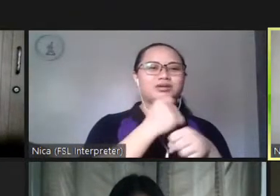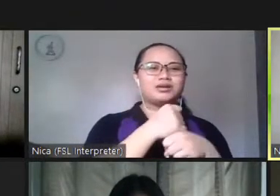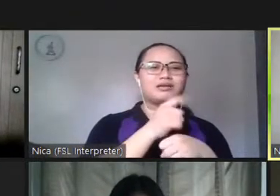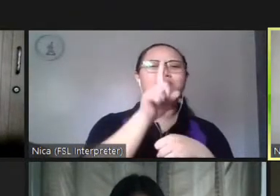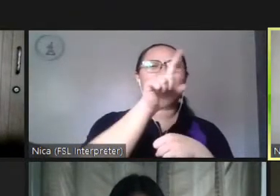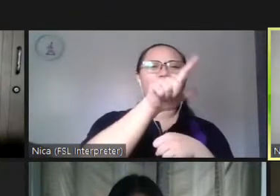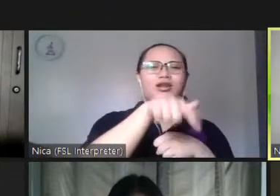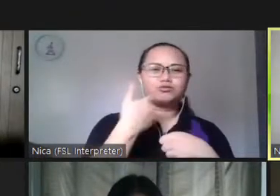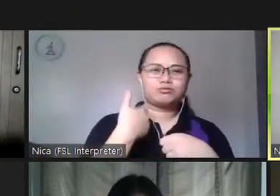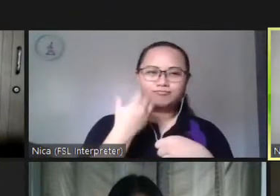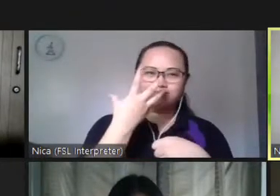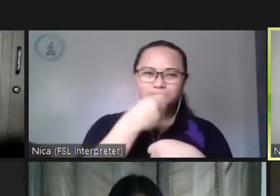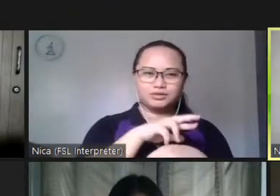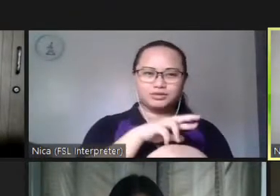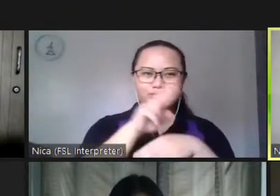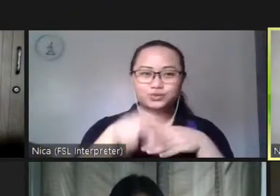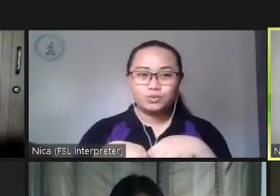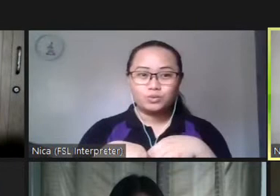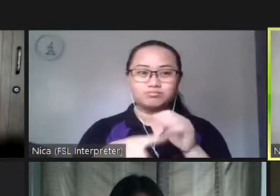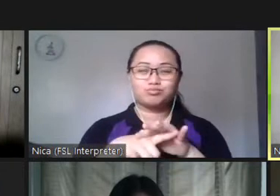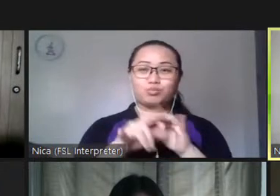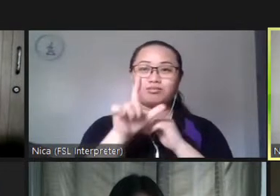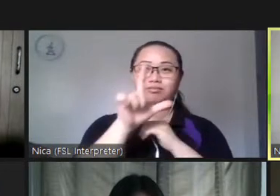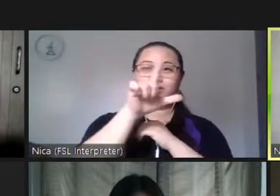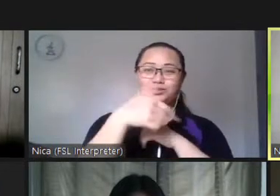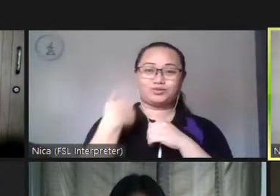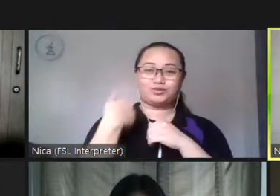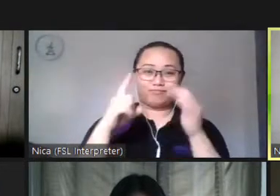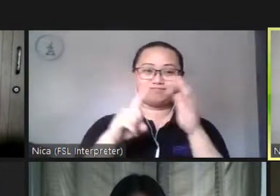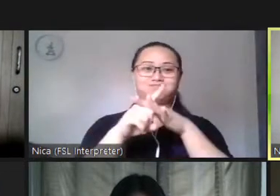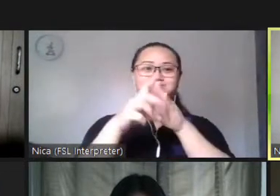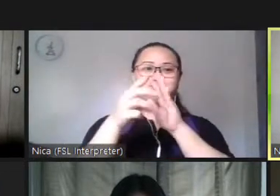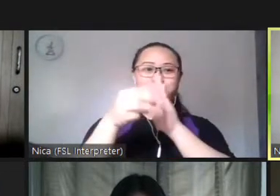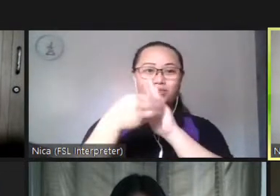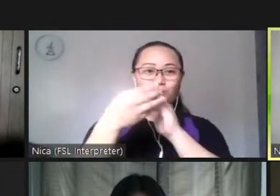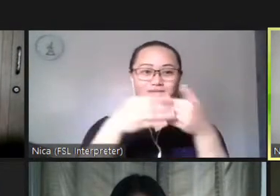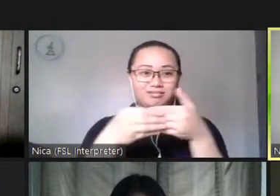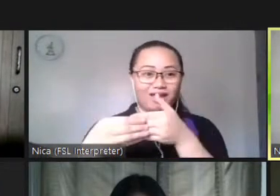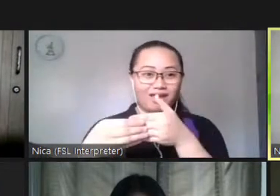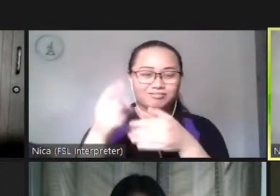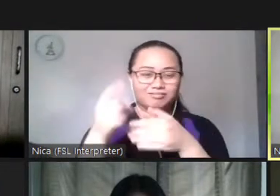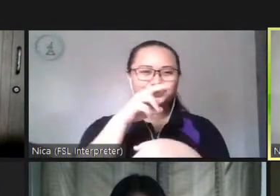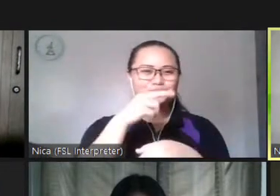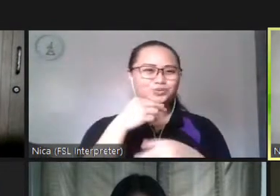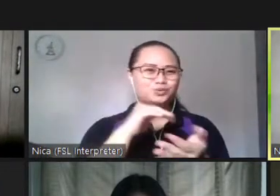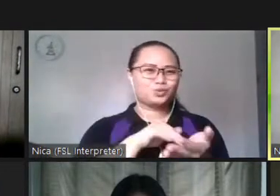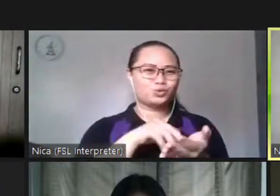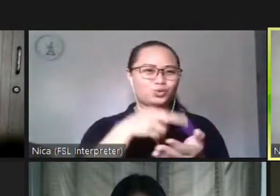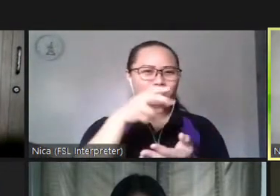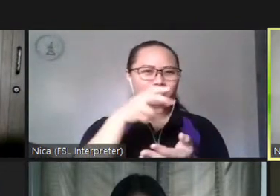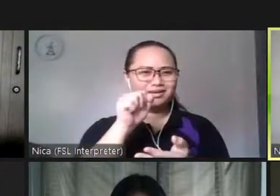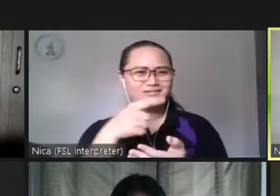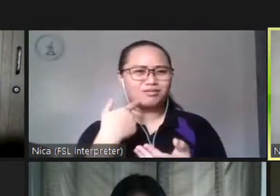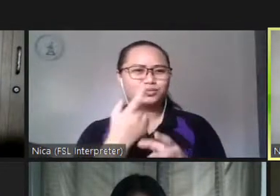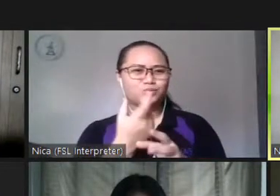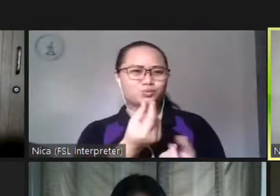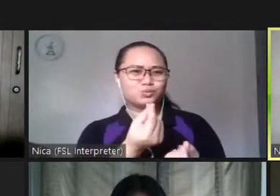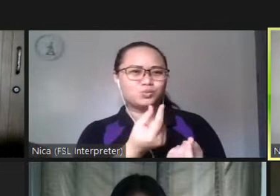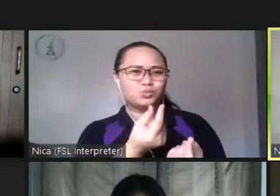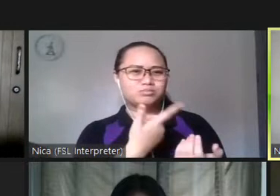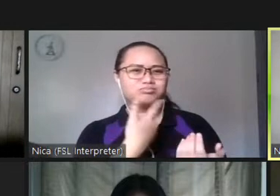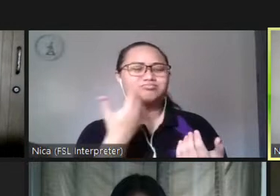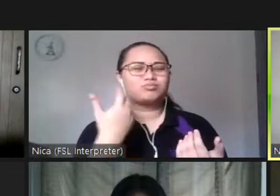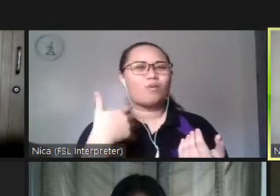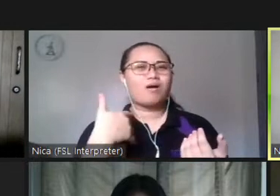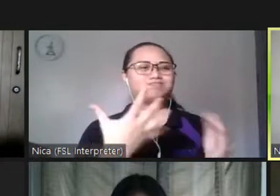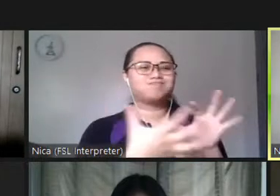the manual guide that Dr. Hazel was doing, that it will bring people together